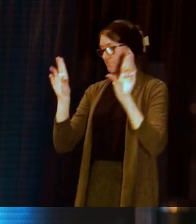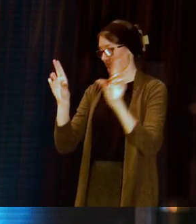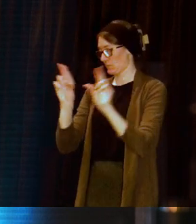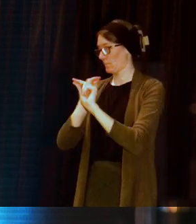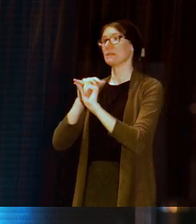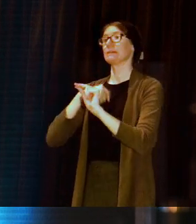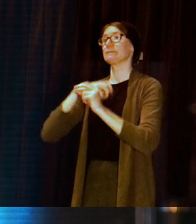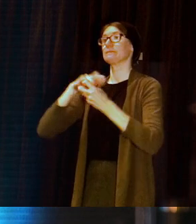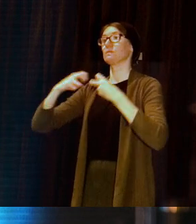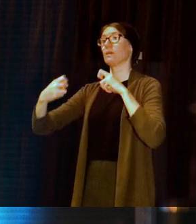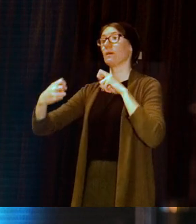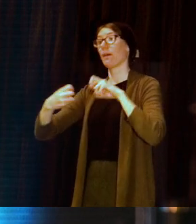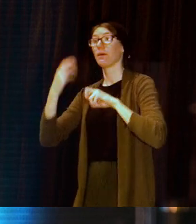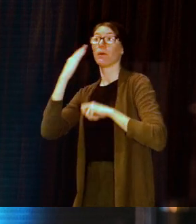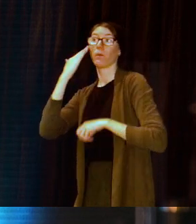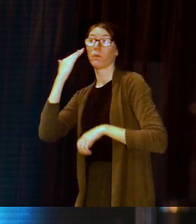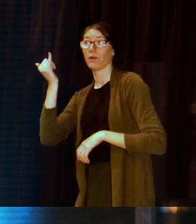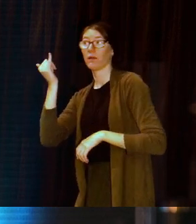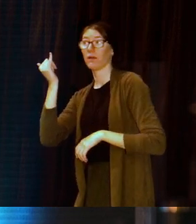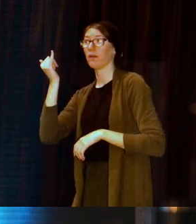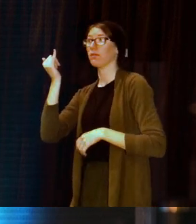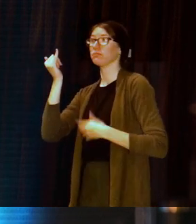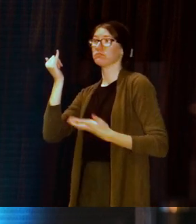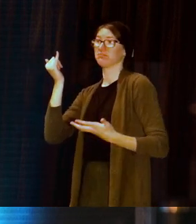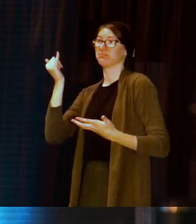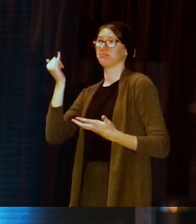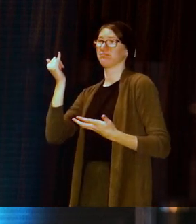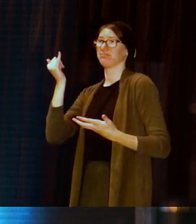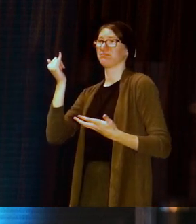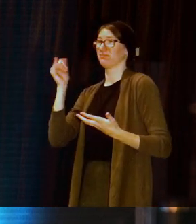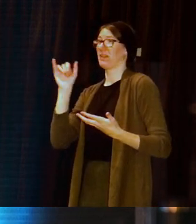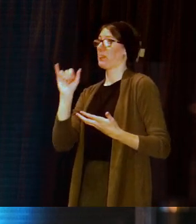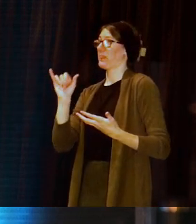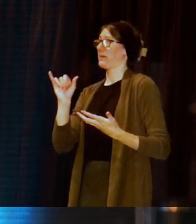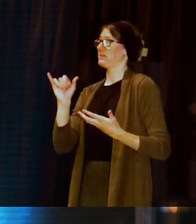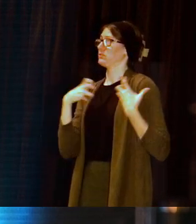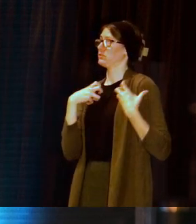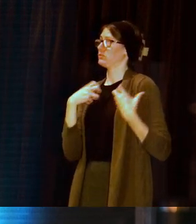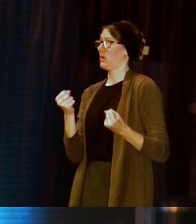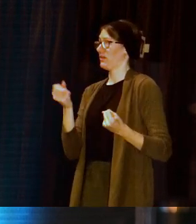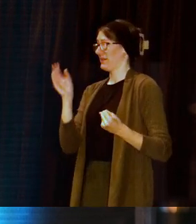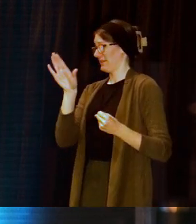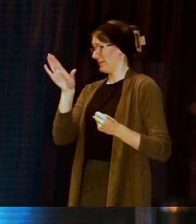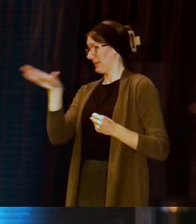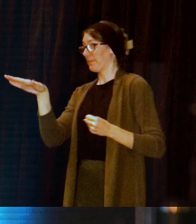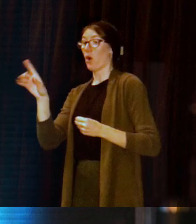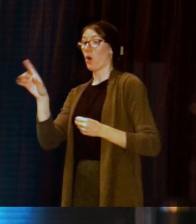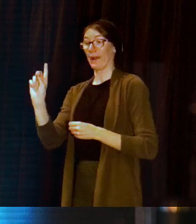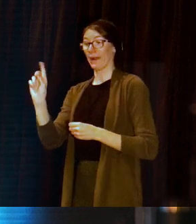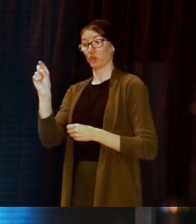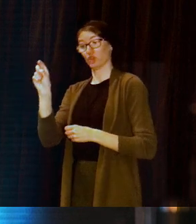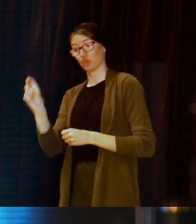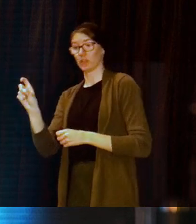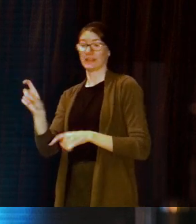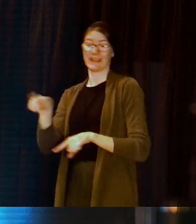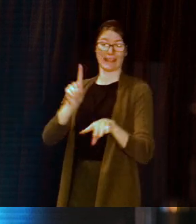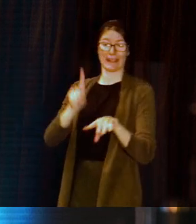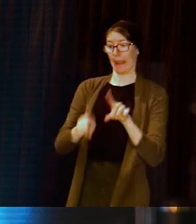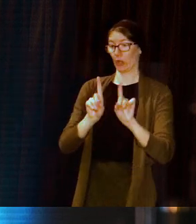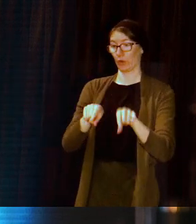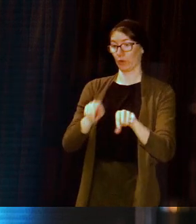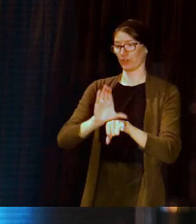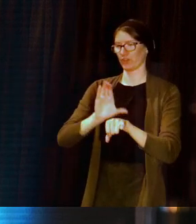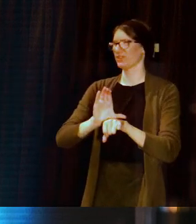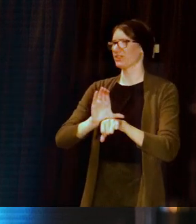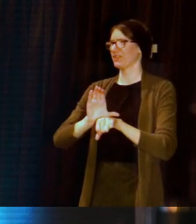that. Because first of all, it's pretty audacious to tell people where they should be going to church when that's not the